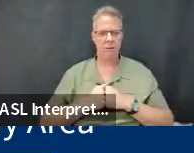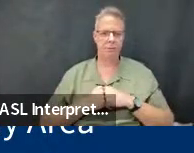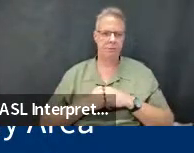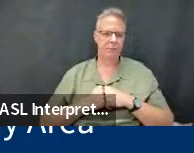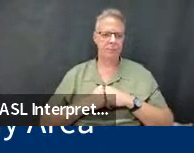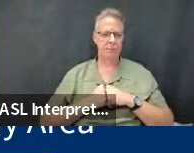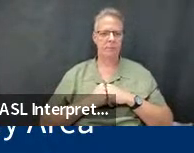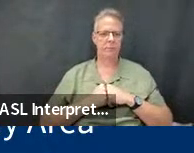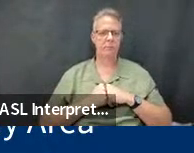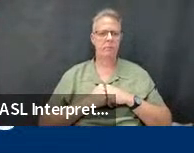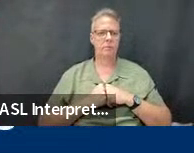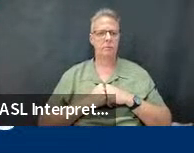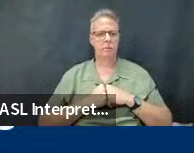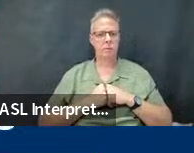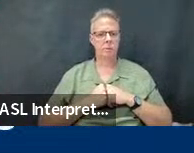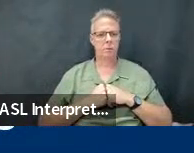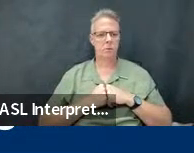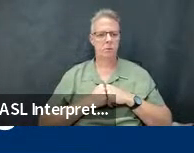slide.